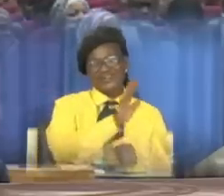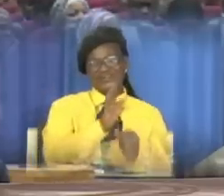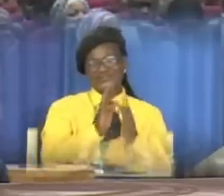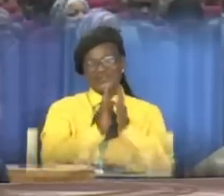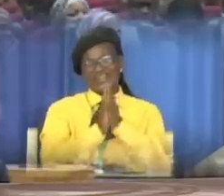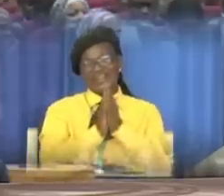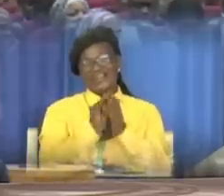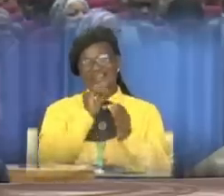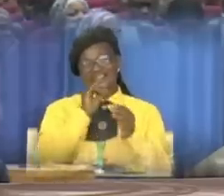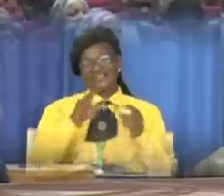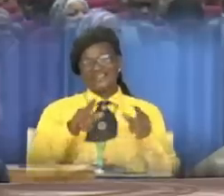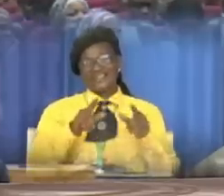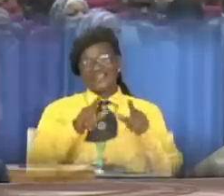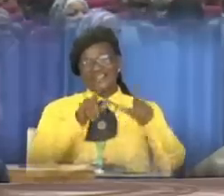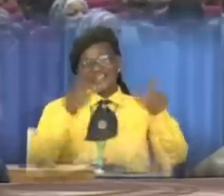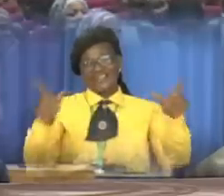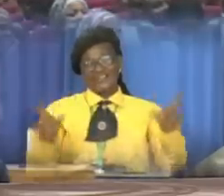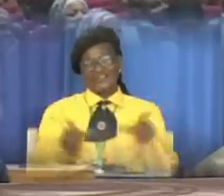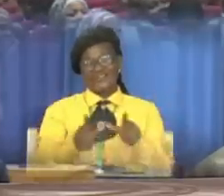fast.